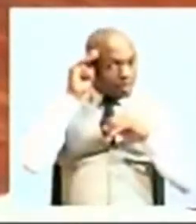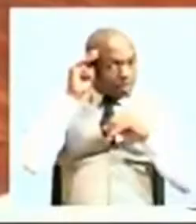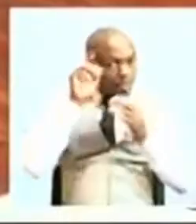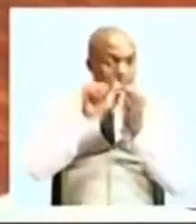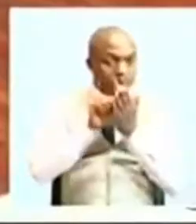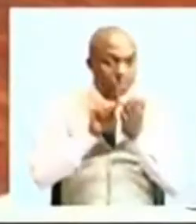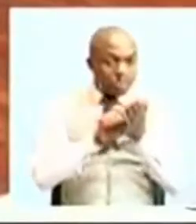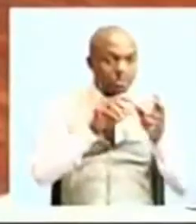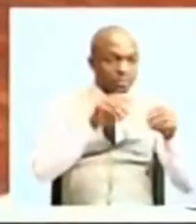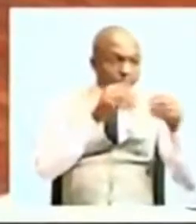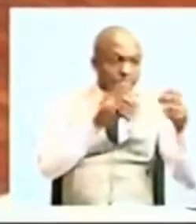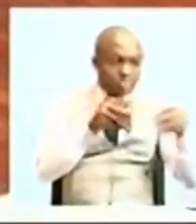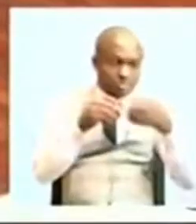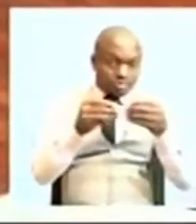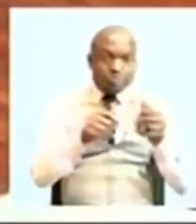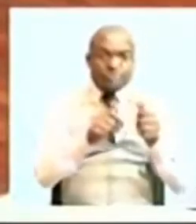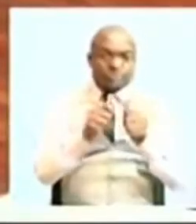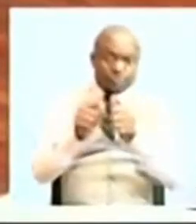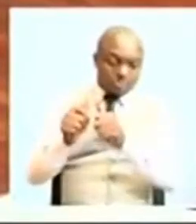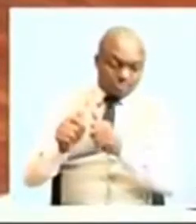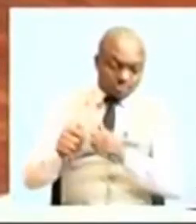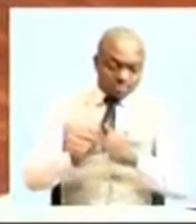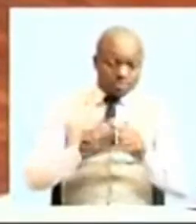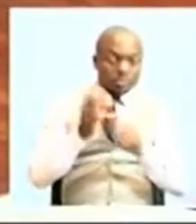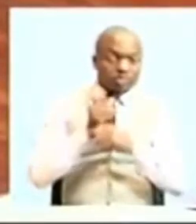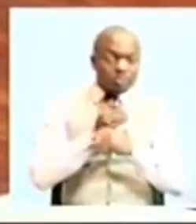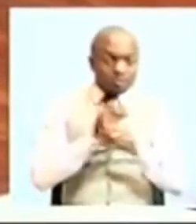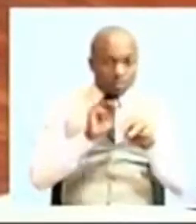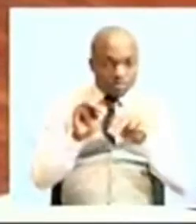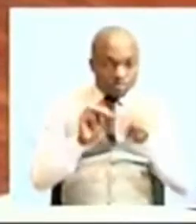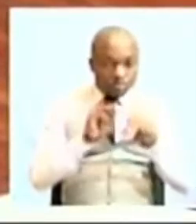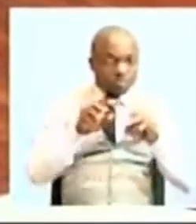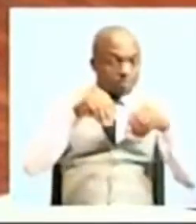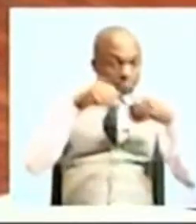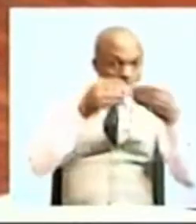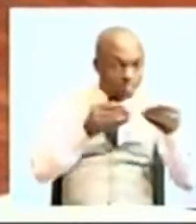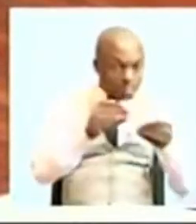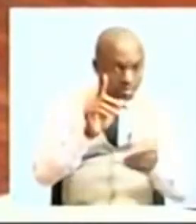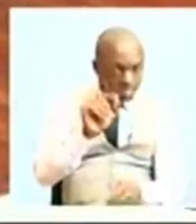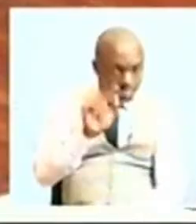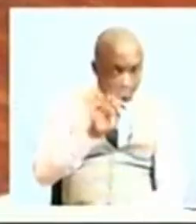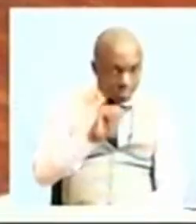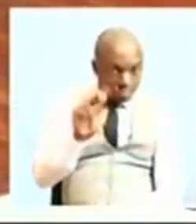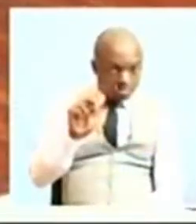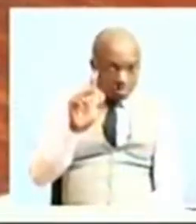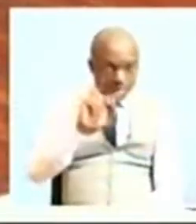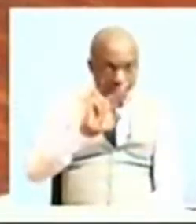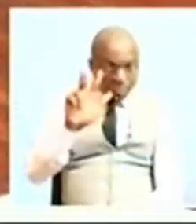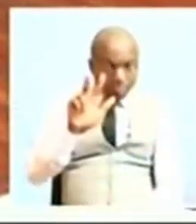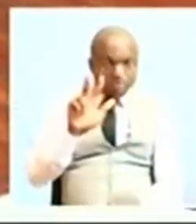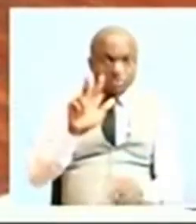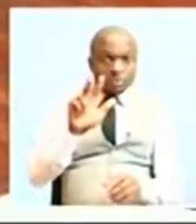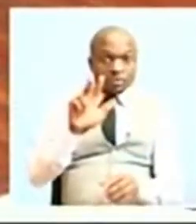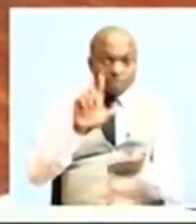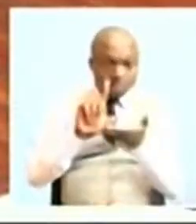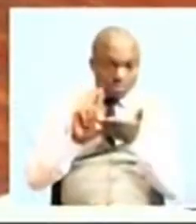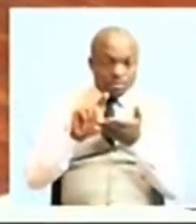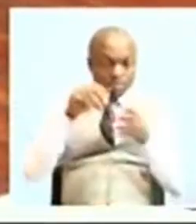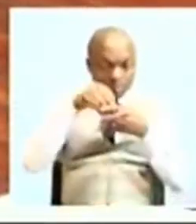disbursement. Action taken. Management disbursed both the 2022 and 2023 loans in